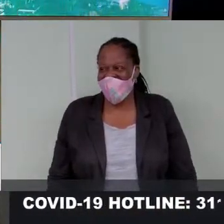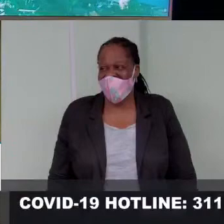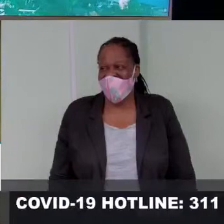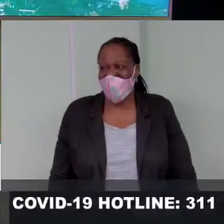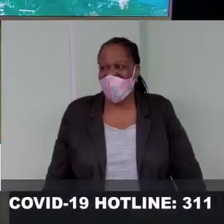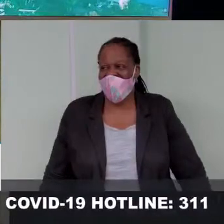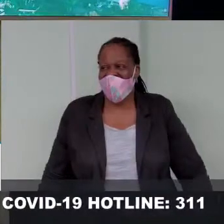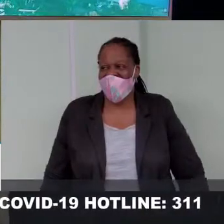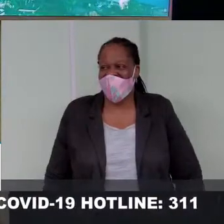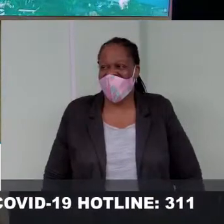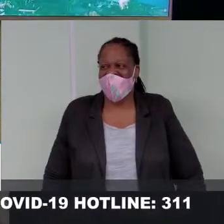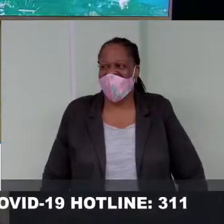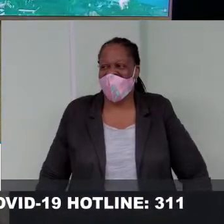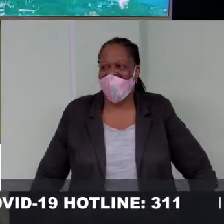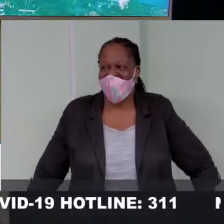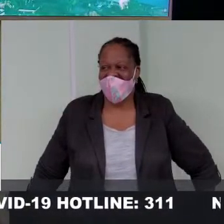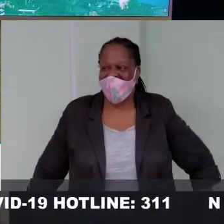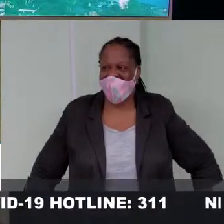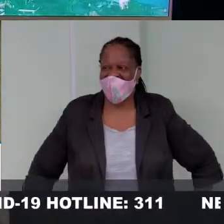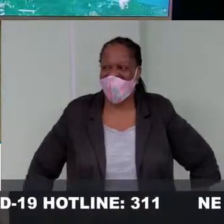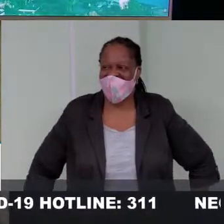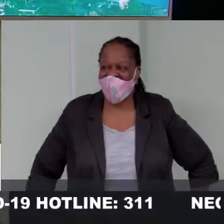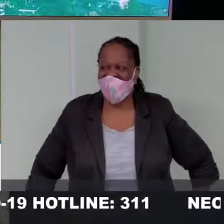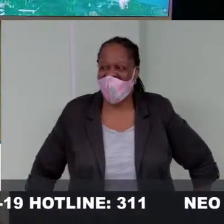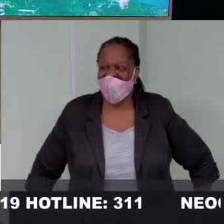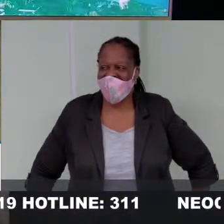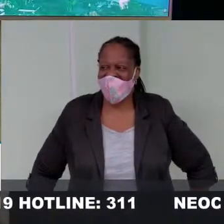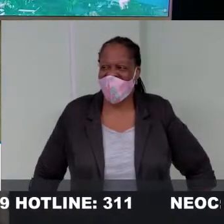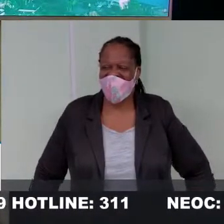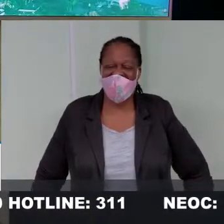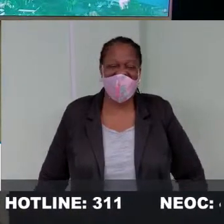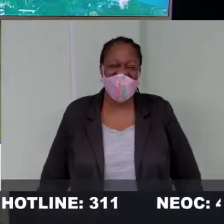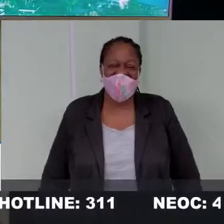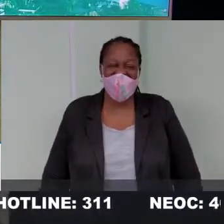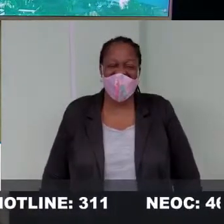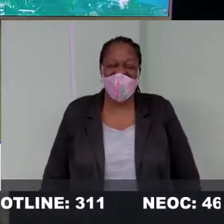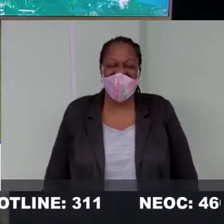Dr. Wilkinson, that was a genuine mistake. I didn't think there was a gender change.